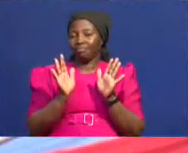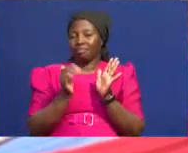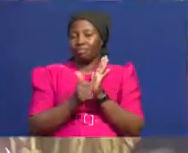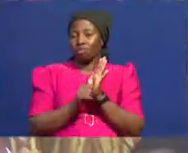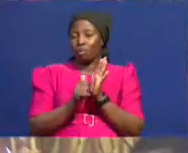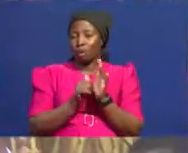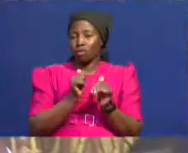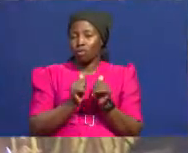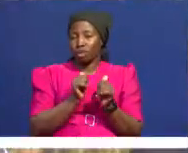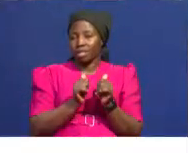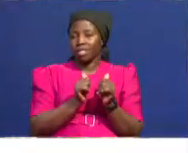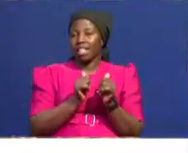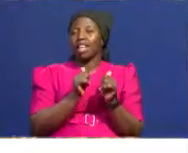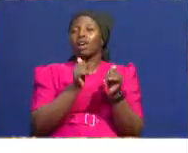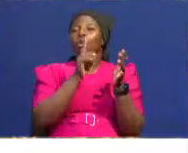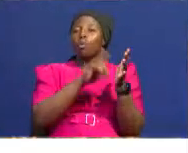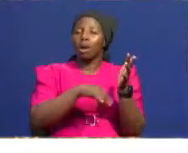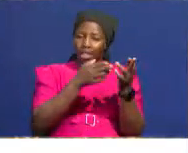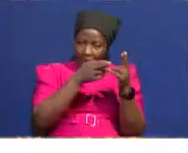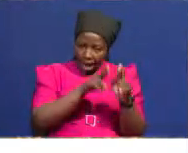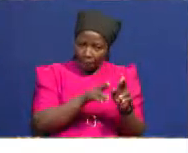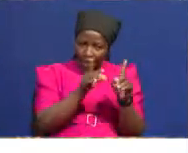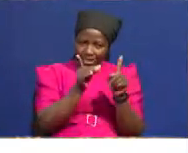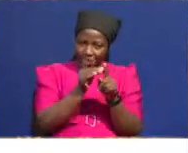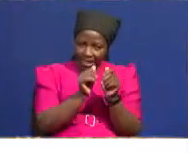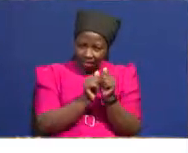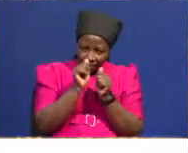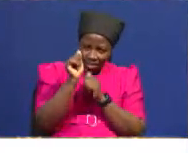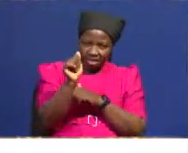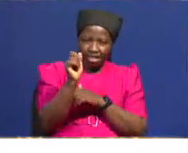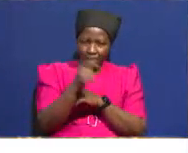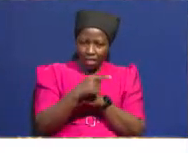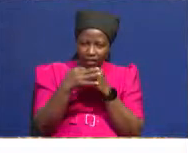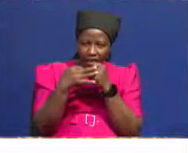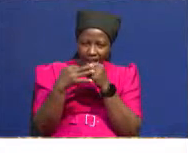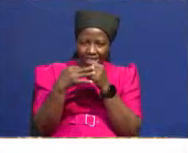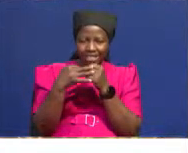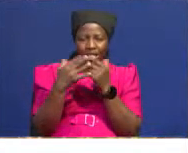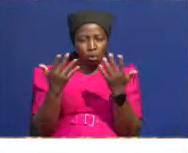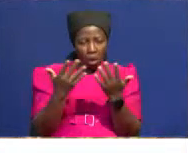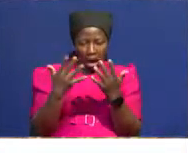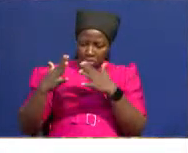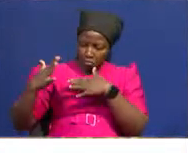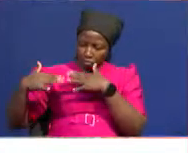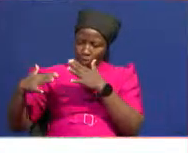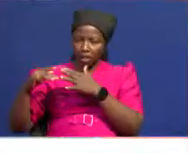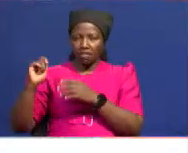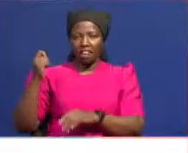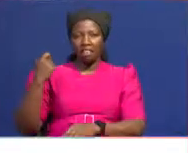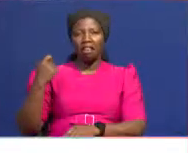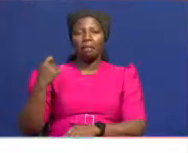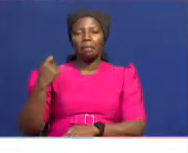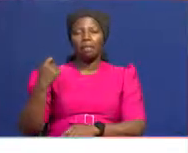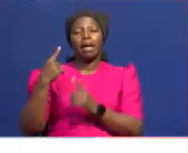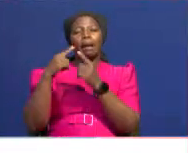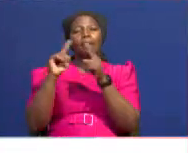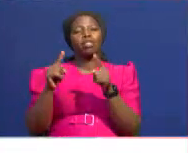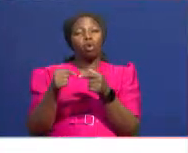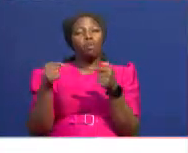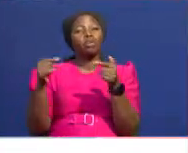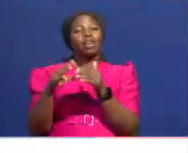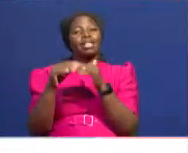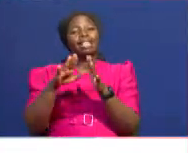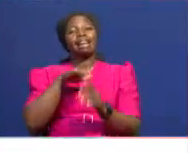The events of the 15th of August at the Bombers of Kenya. However, opposition leader